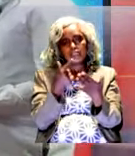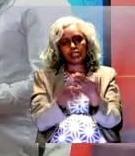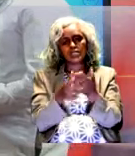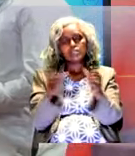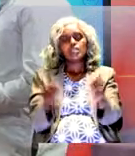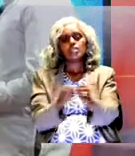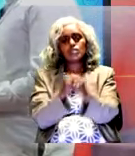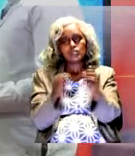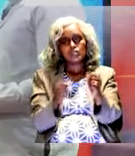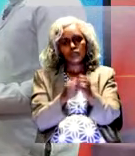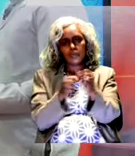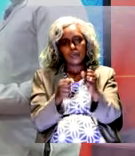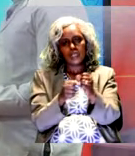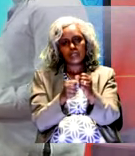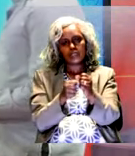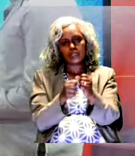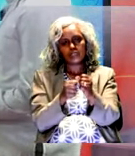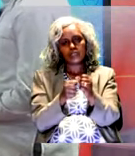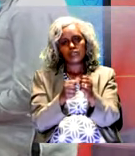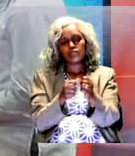this sequence